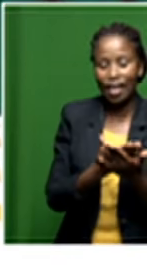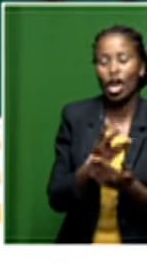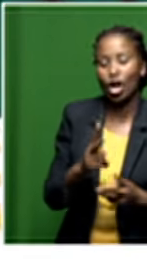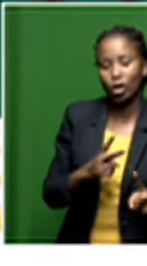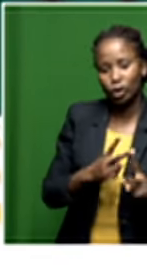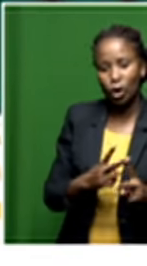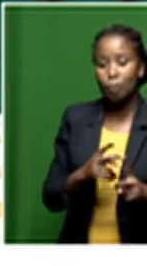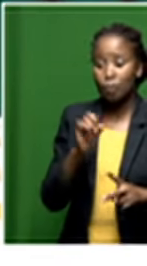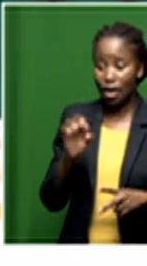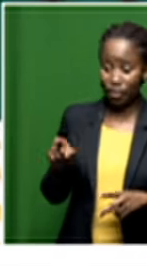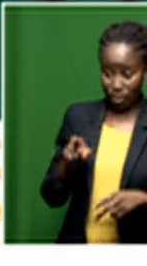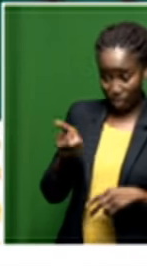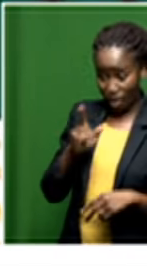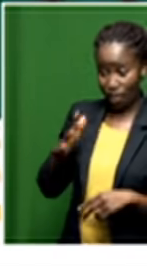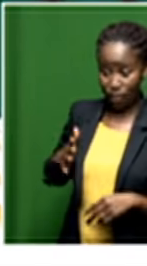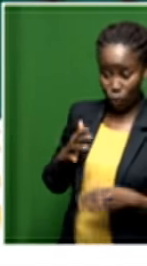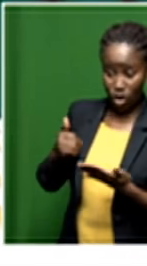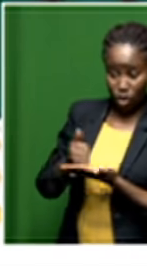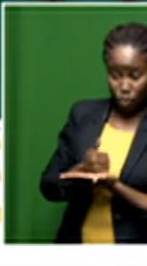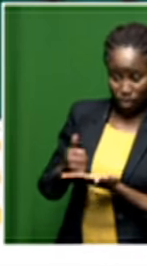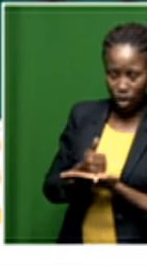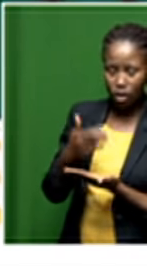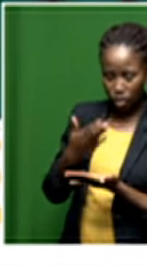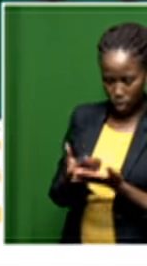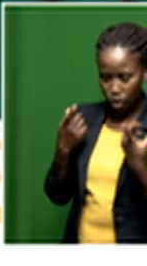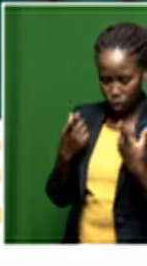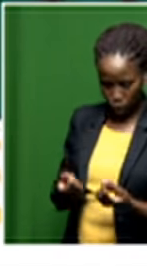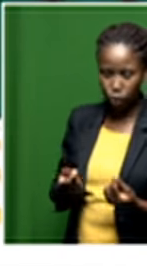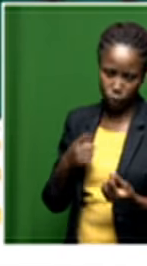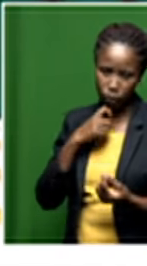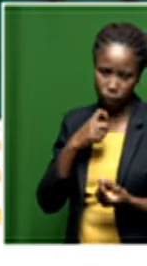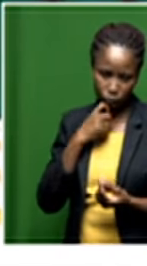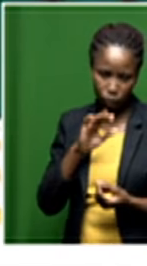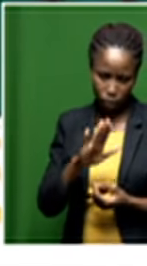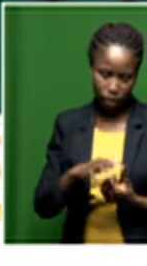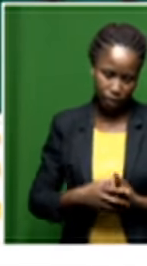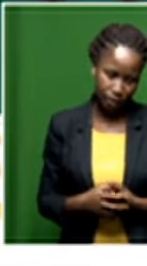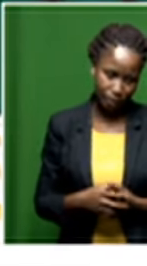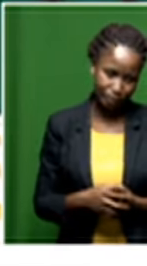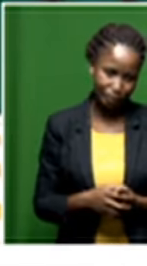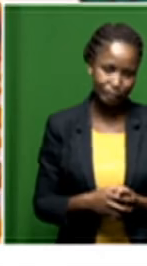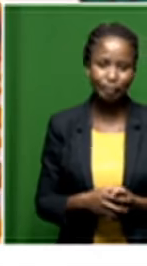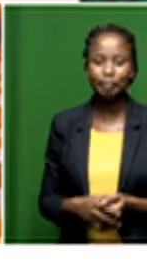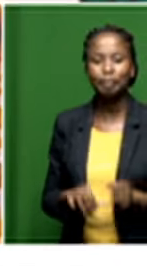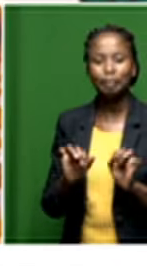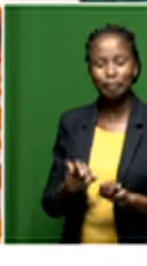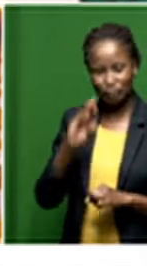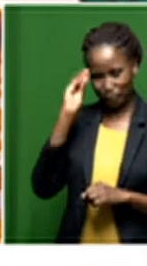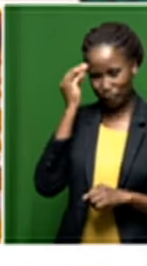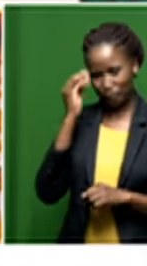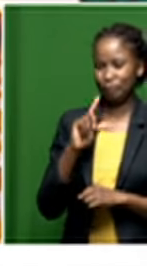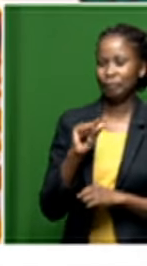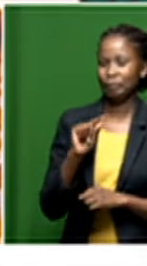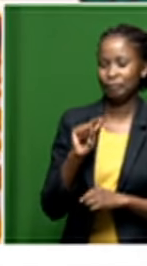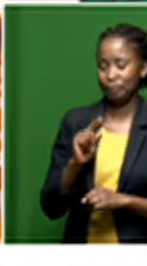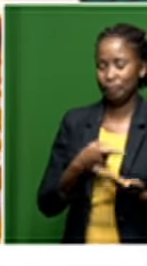they so wish, exercise their right and be allowed to do so. Yeah, it would be an interesting conversation